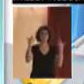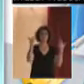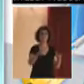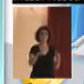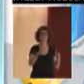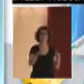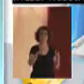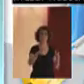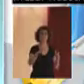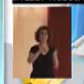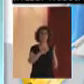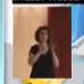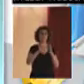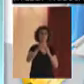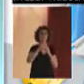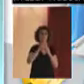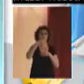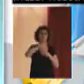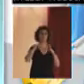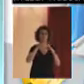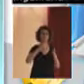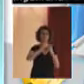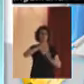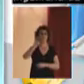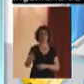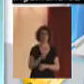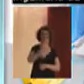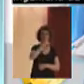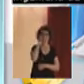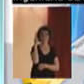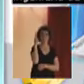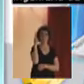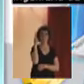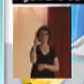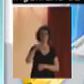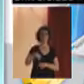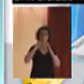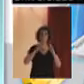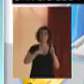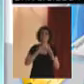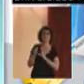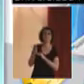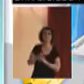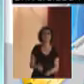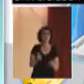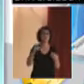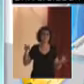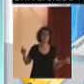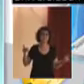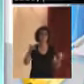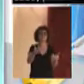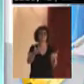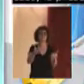table. We are from the Department of Telematic Systems Engineering of the Polytechnic University of Madrid, and in this case